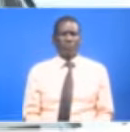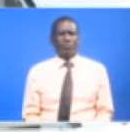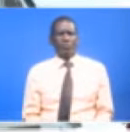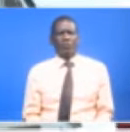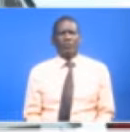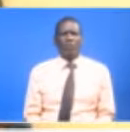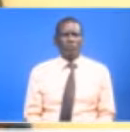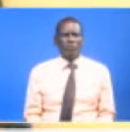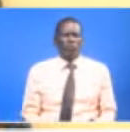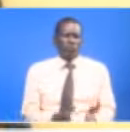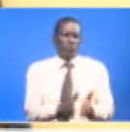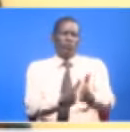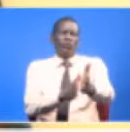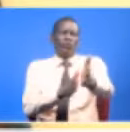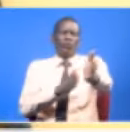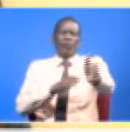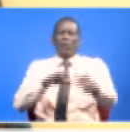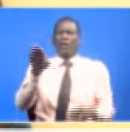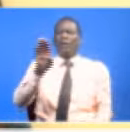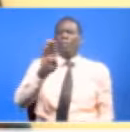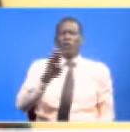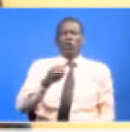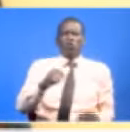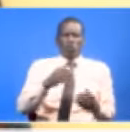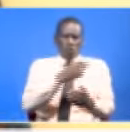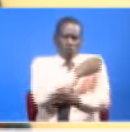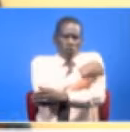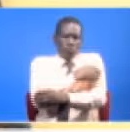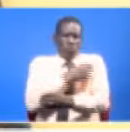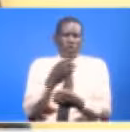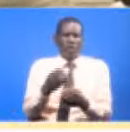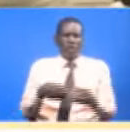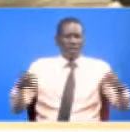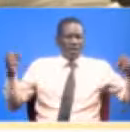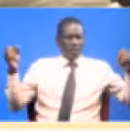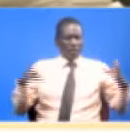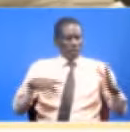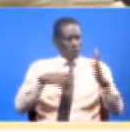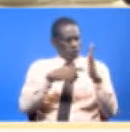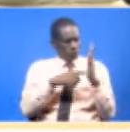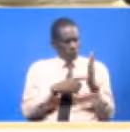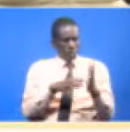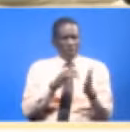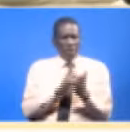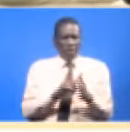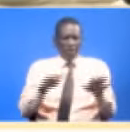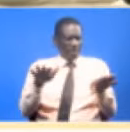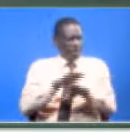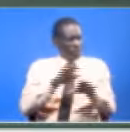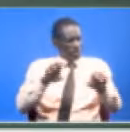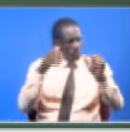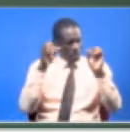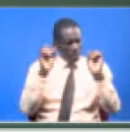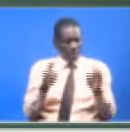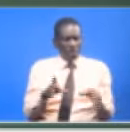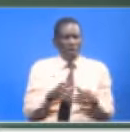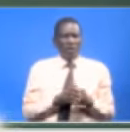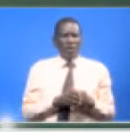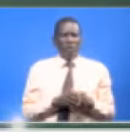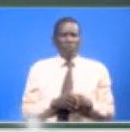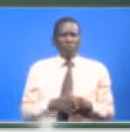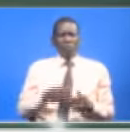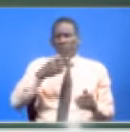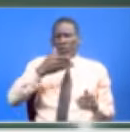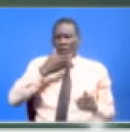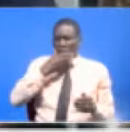The long queues at the Baringo Referral Hospital are a clear indication that all is not well. Parents who